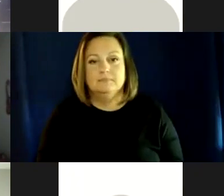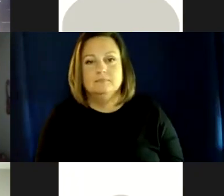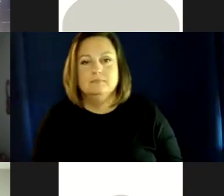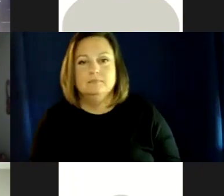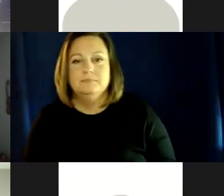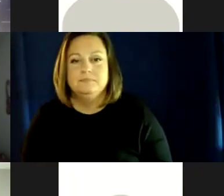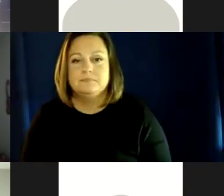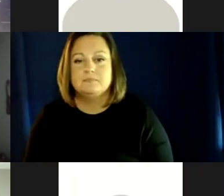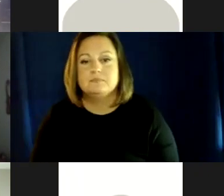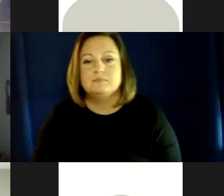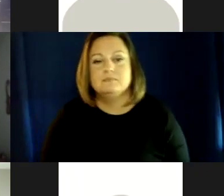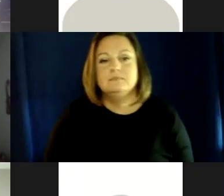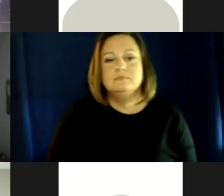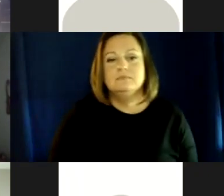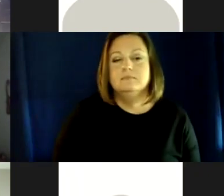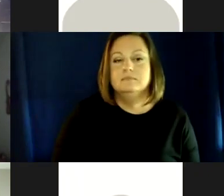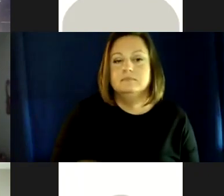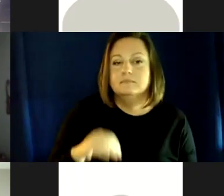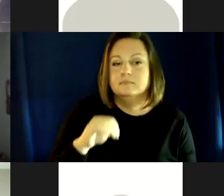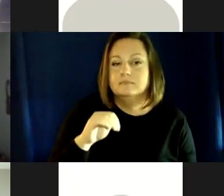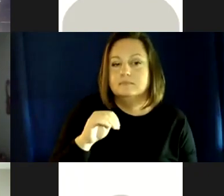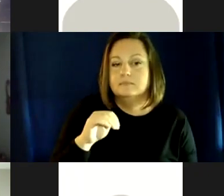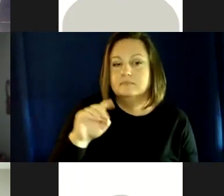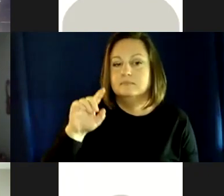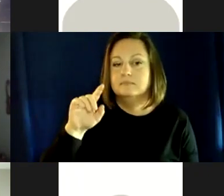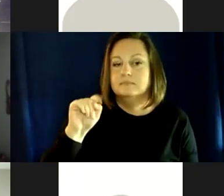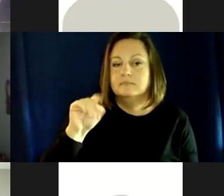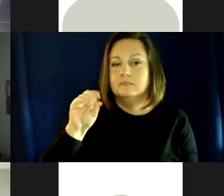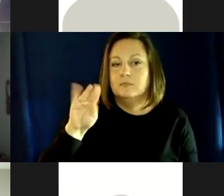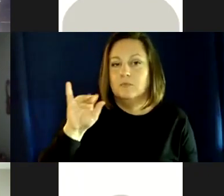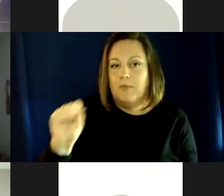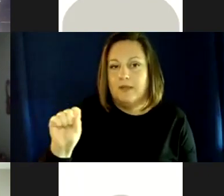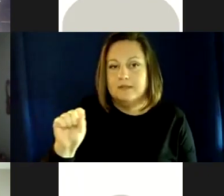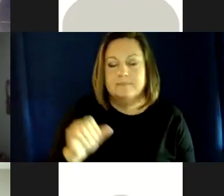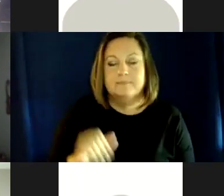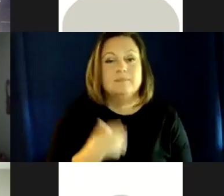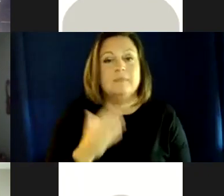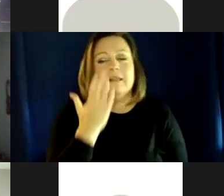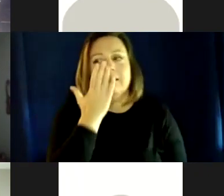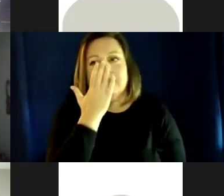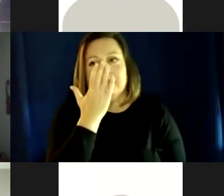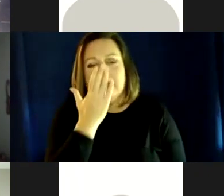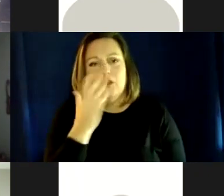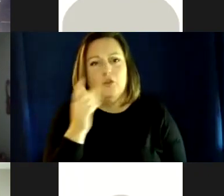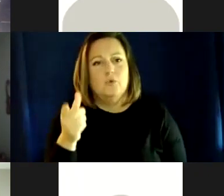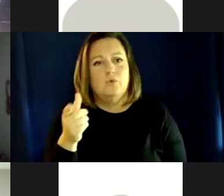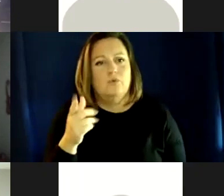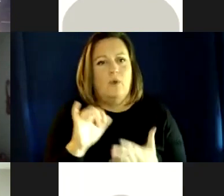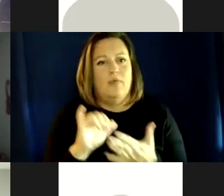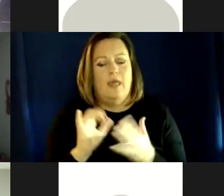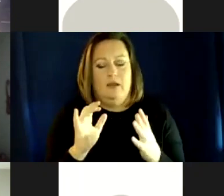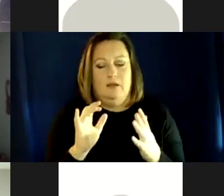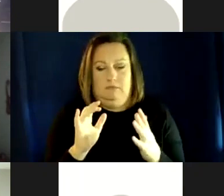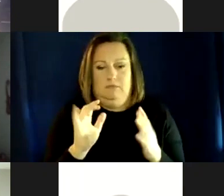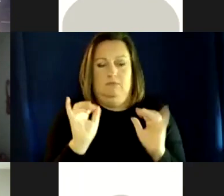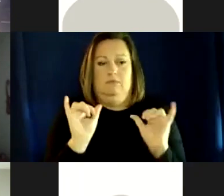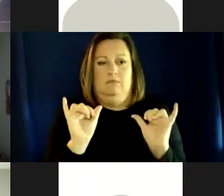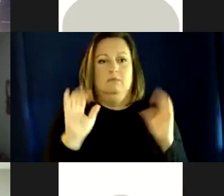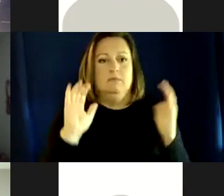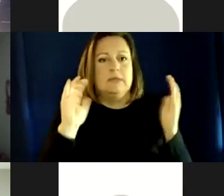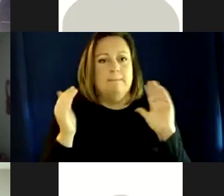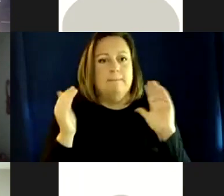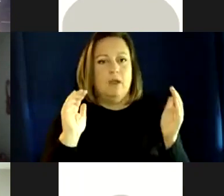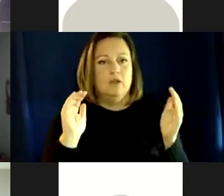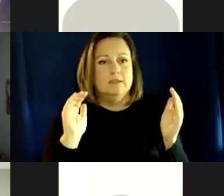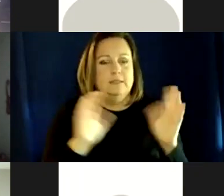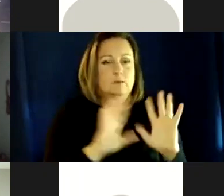Incredible visual that you mentioned, Danya, in terms of that comparison to New York. And the